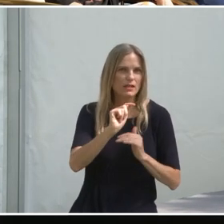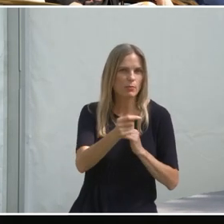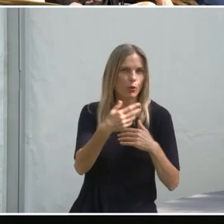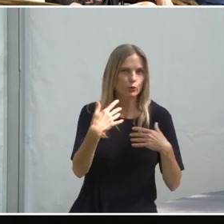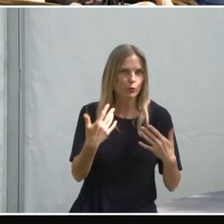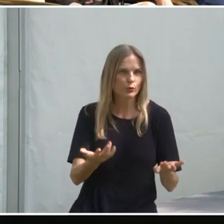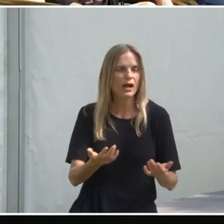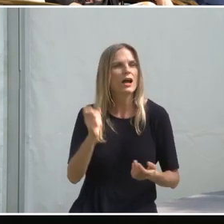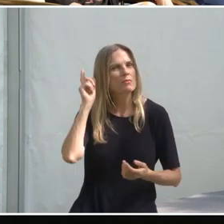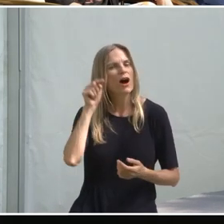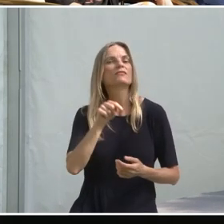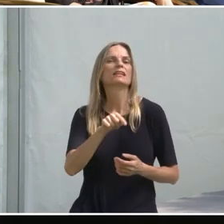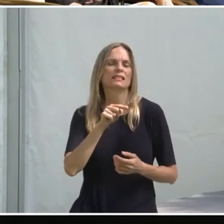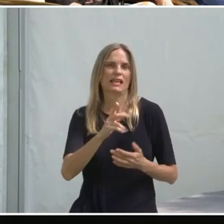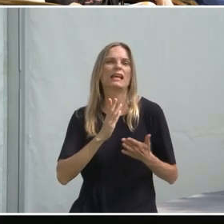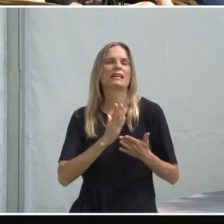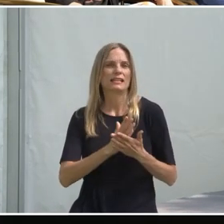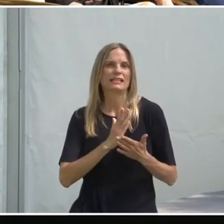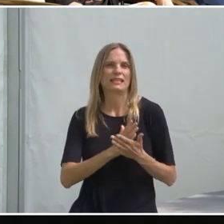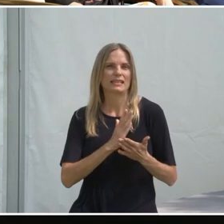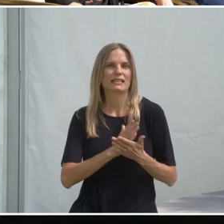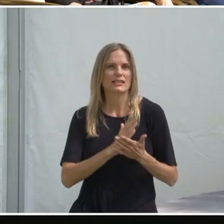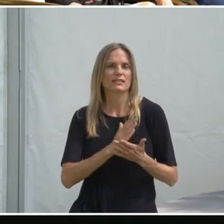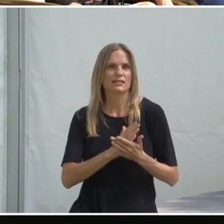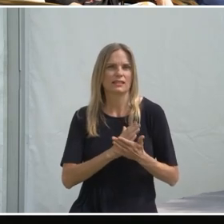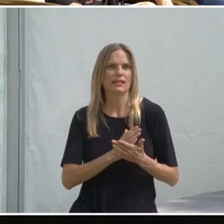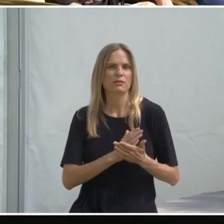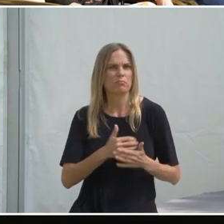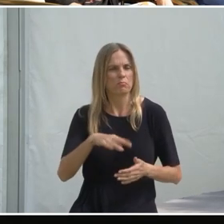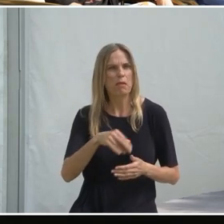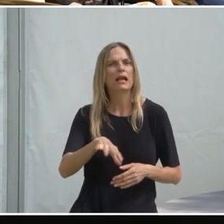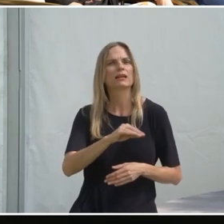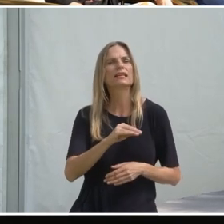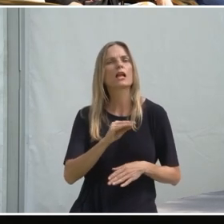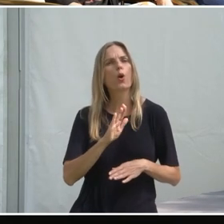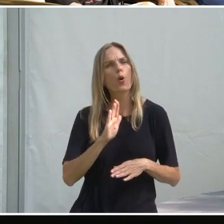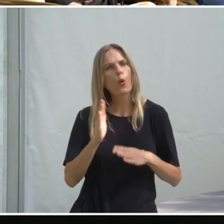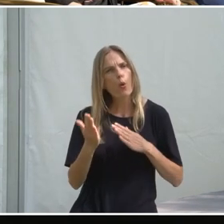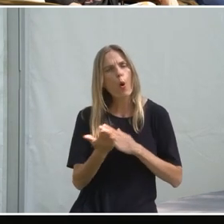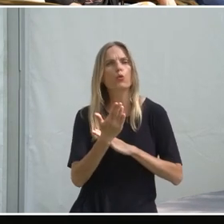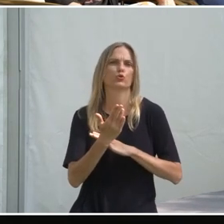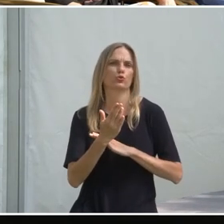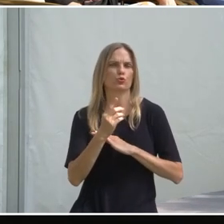agents in that social sphere, we also have the obligation to be mindful